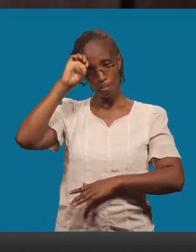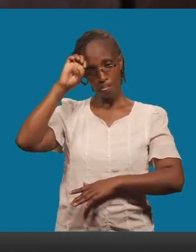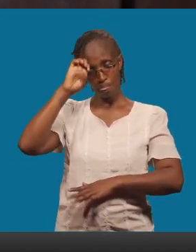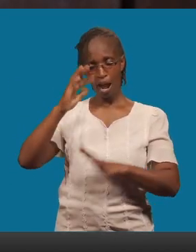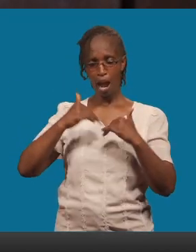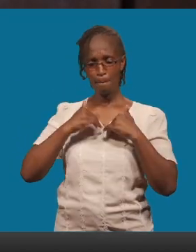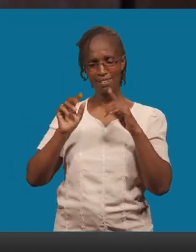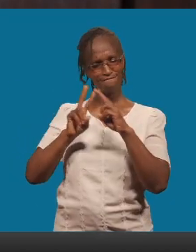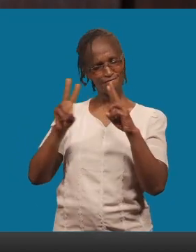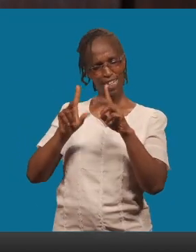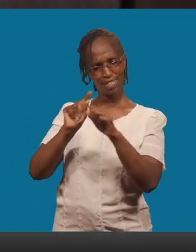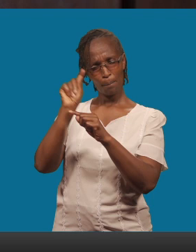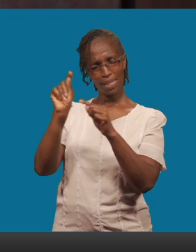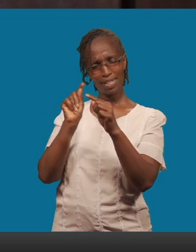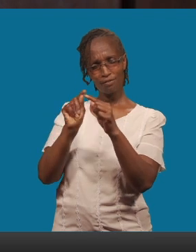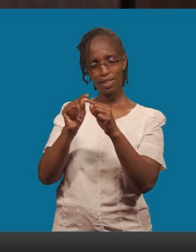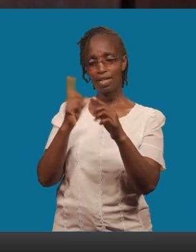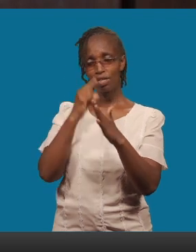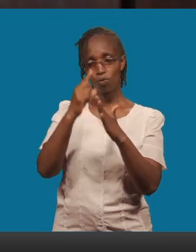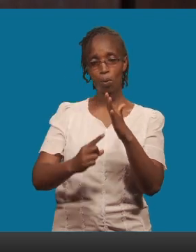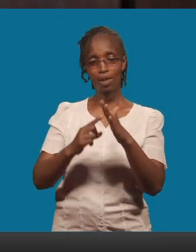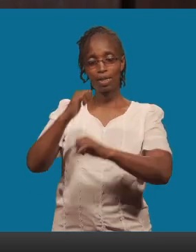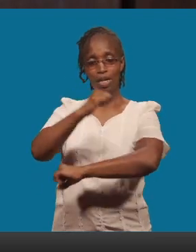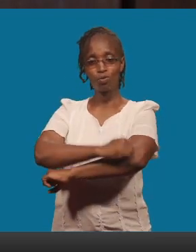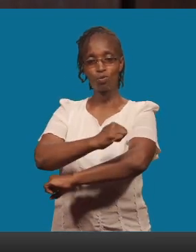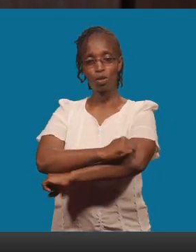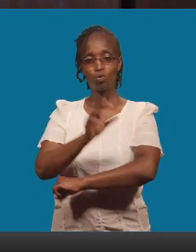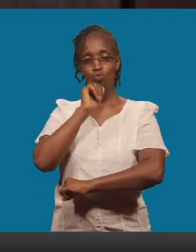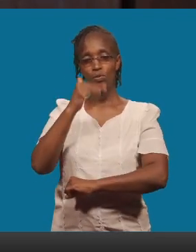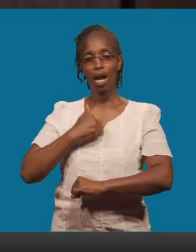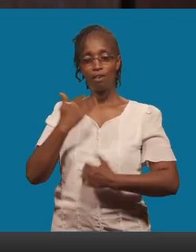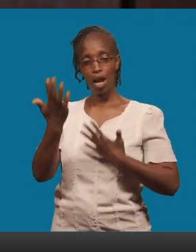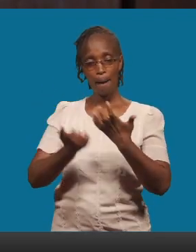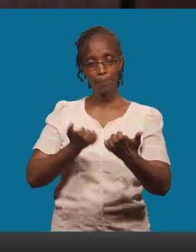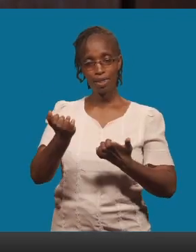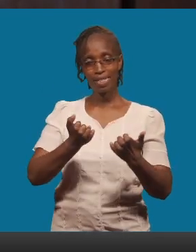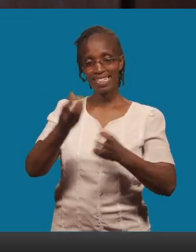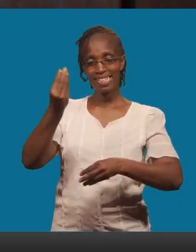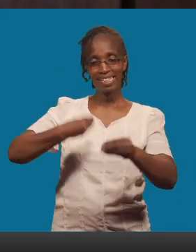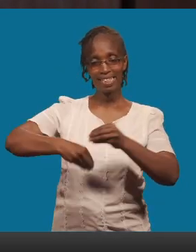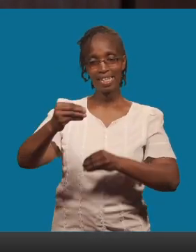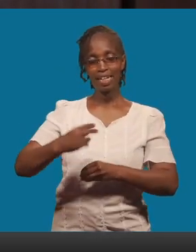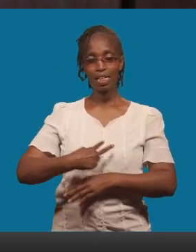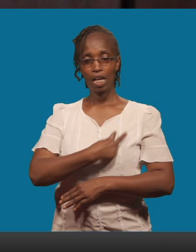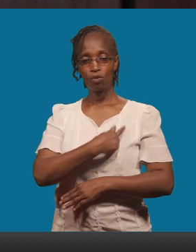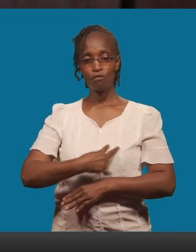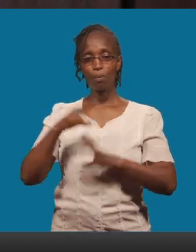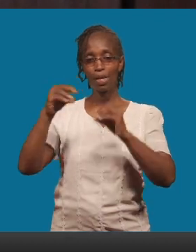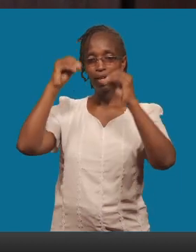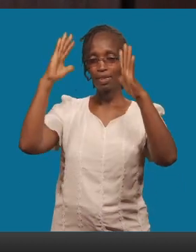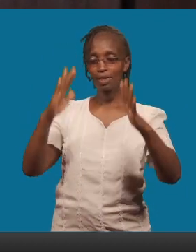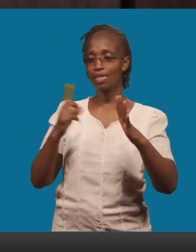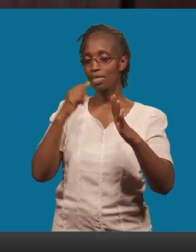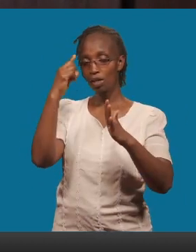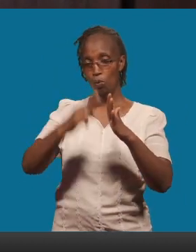been very categorical that our schools have got no business selling uniforms. Our teachers